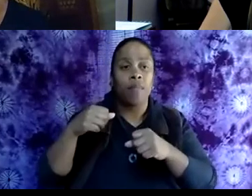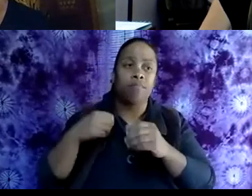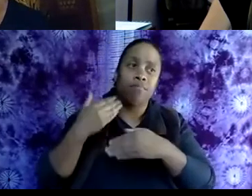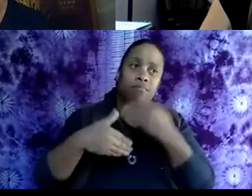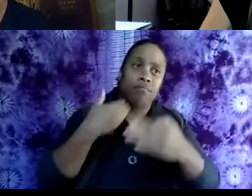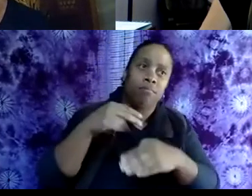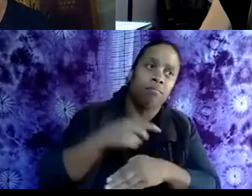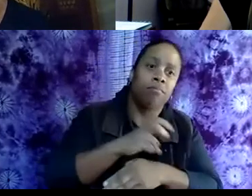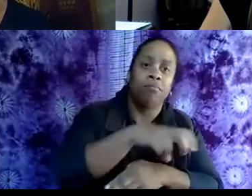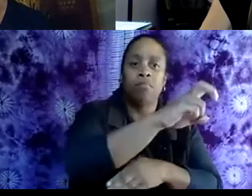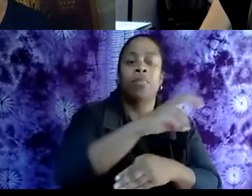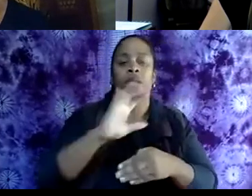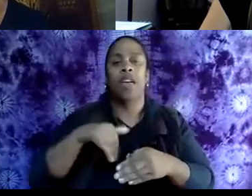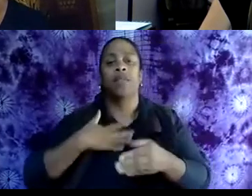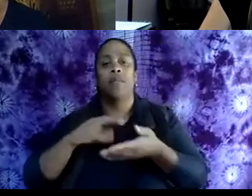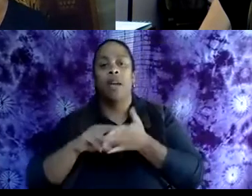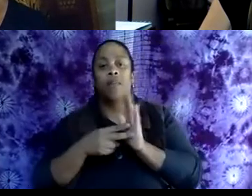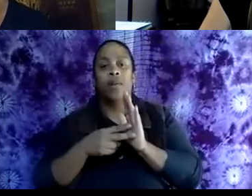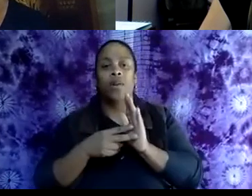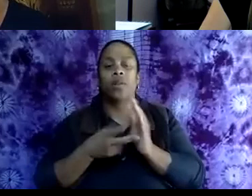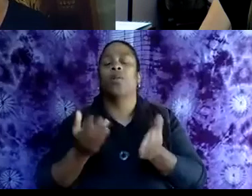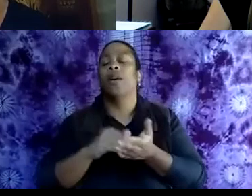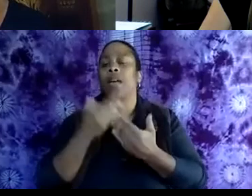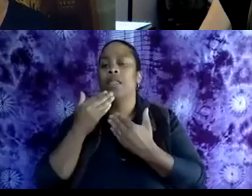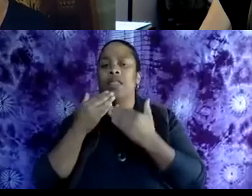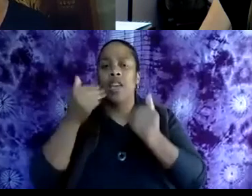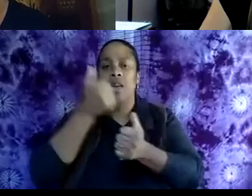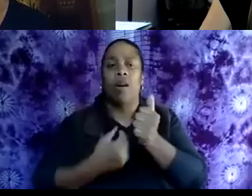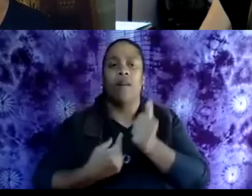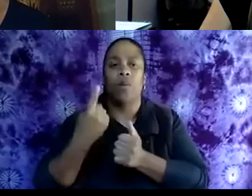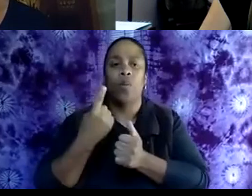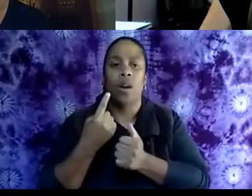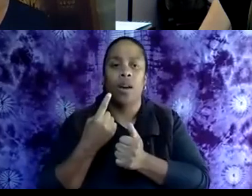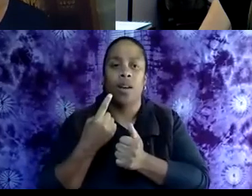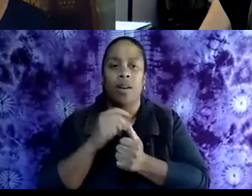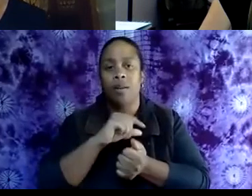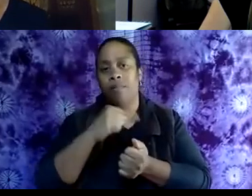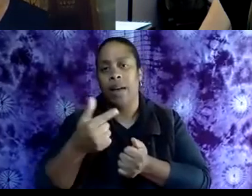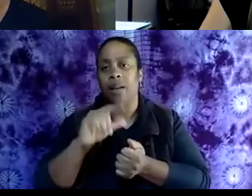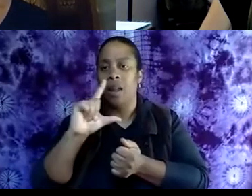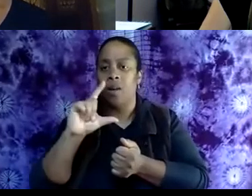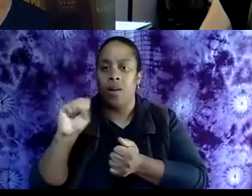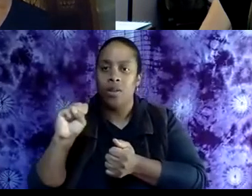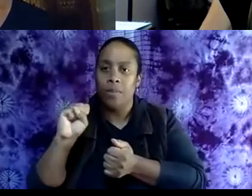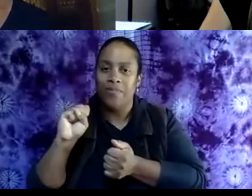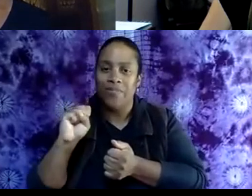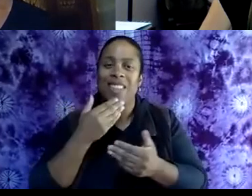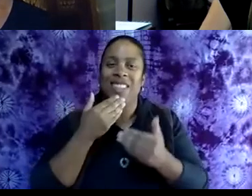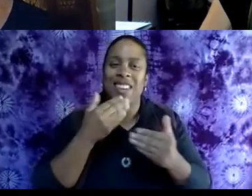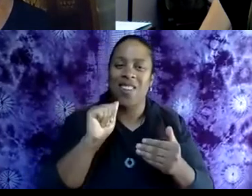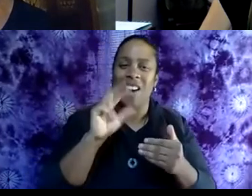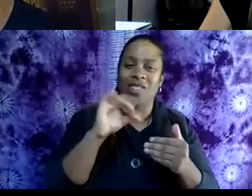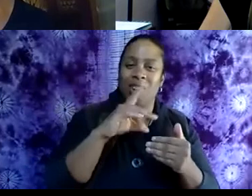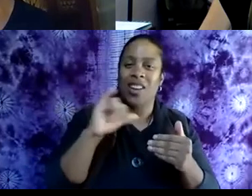my purpose. So again, thank you, everybody. Okay, back to you, Lorelei. Thank you so much, Audrey. Susan